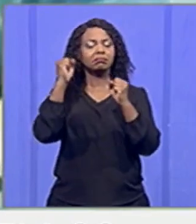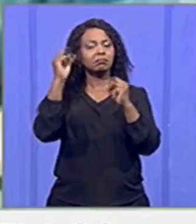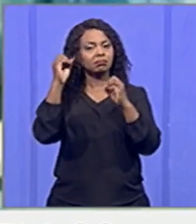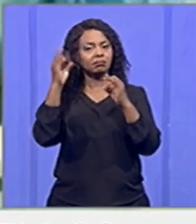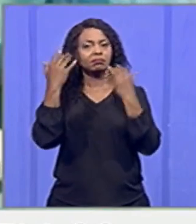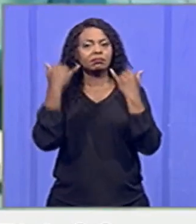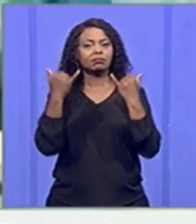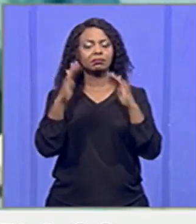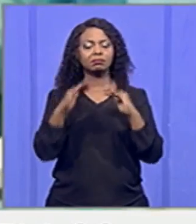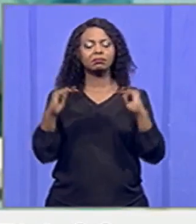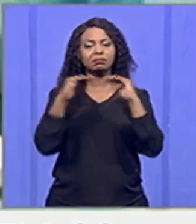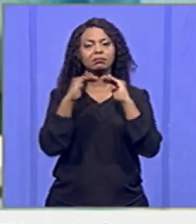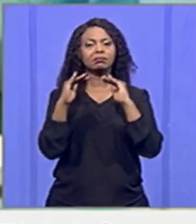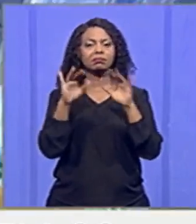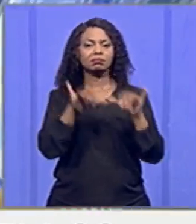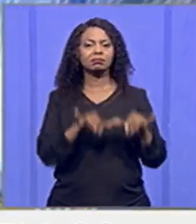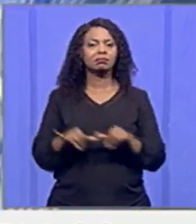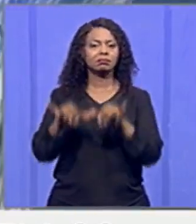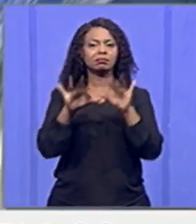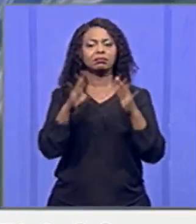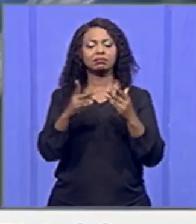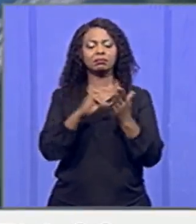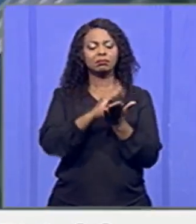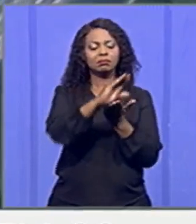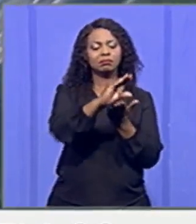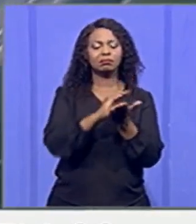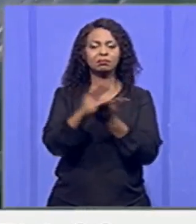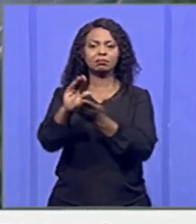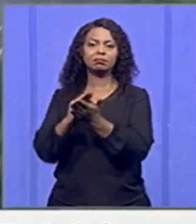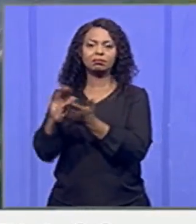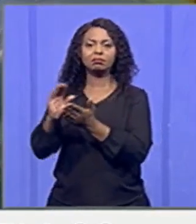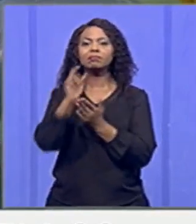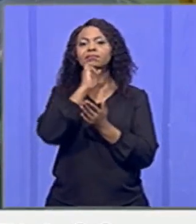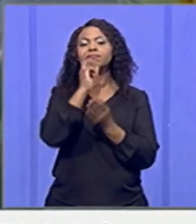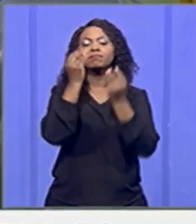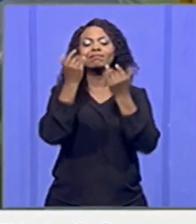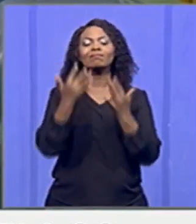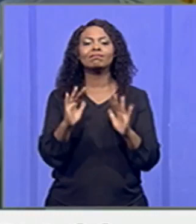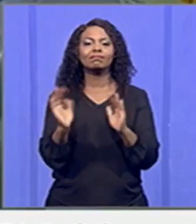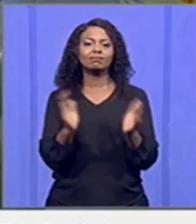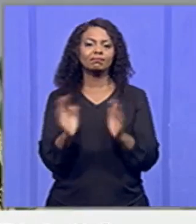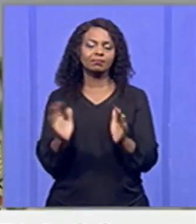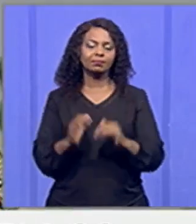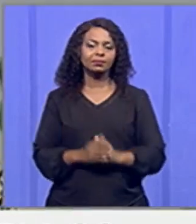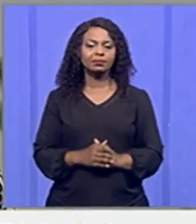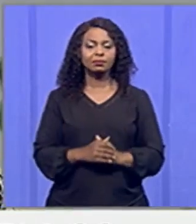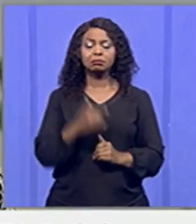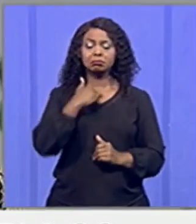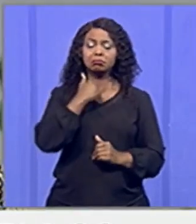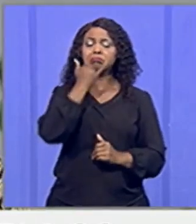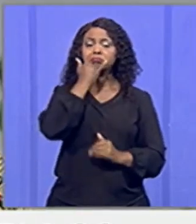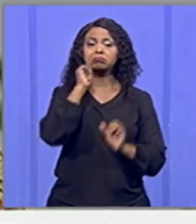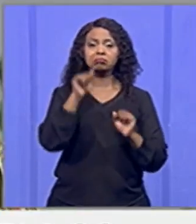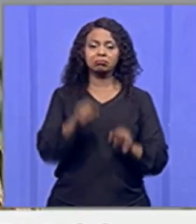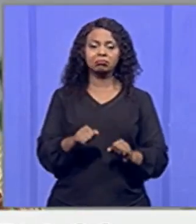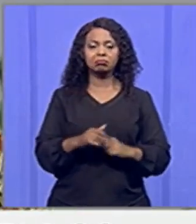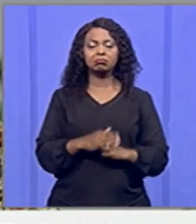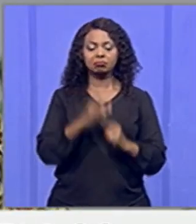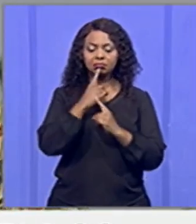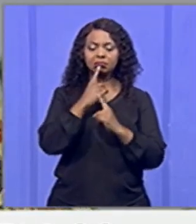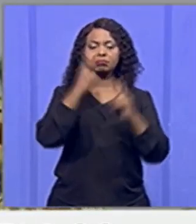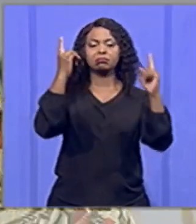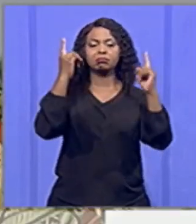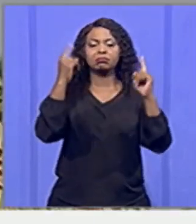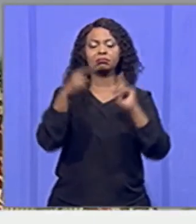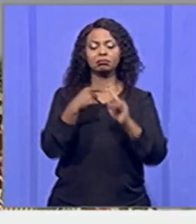gore tekanyetsokabo eo e reboletsweng mafapha a bone e tlile go dirisiwa jang. Indeed very grateful for the announcement by